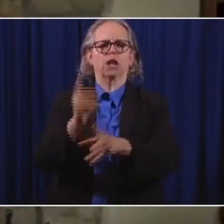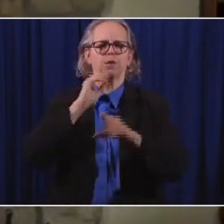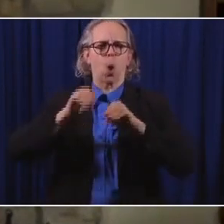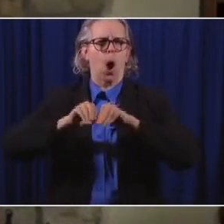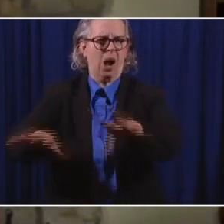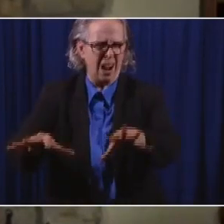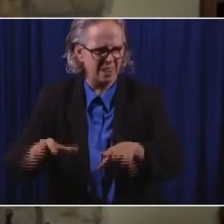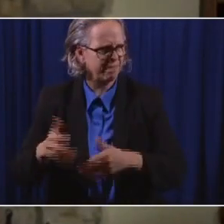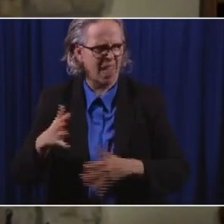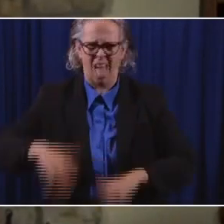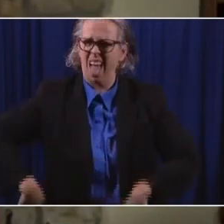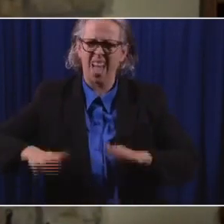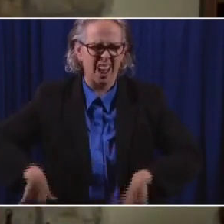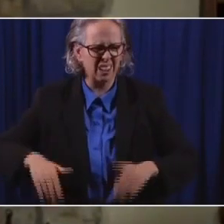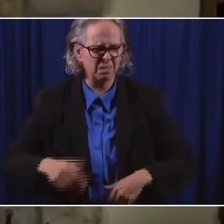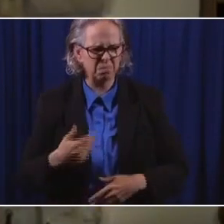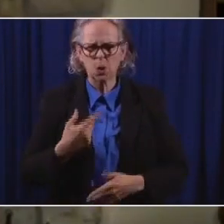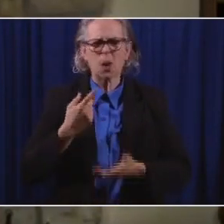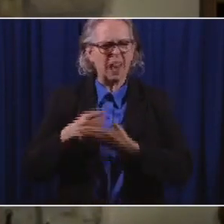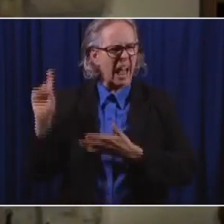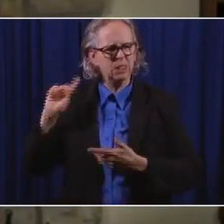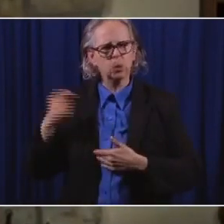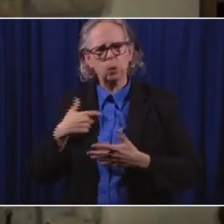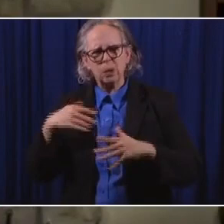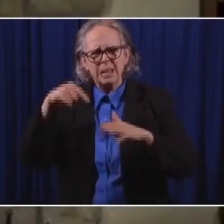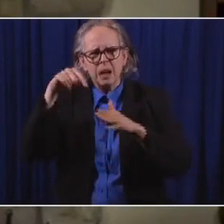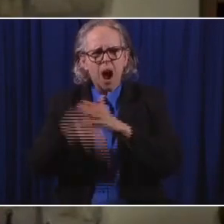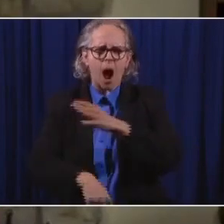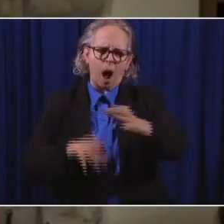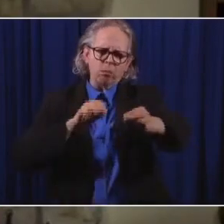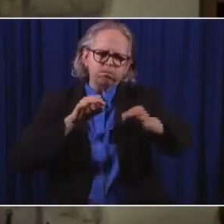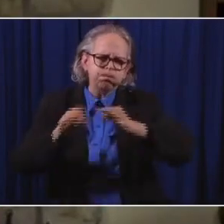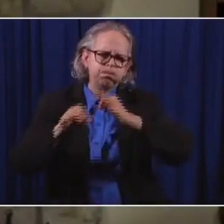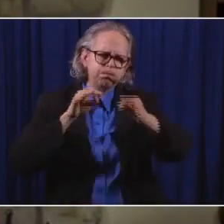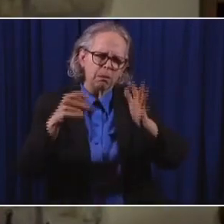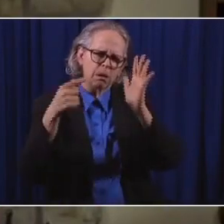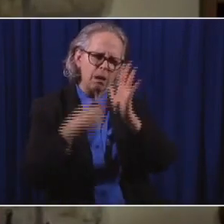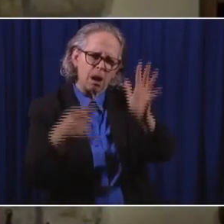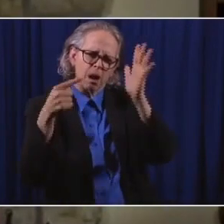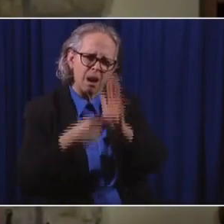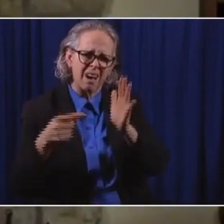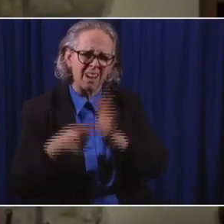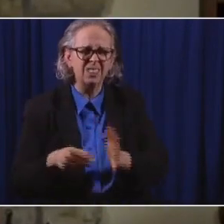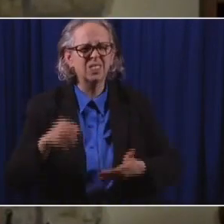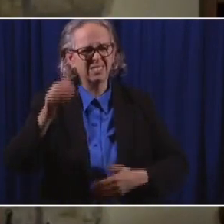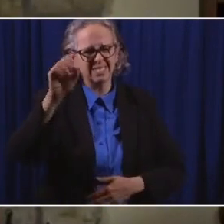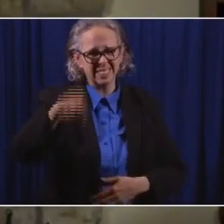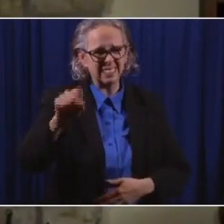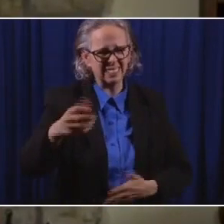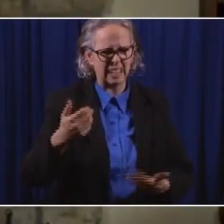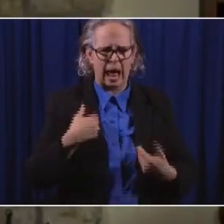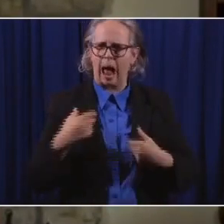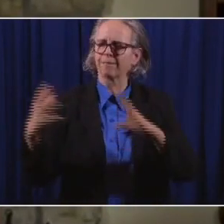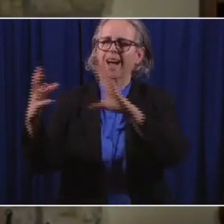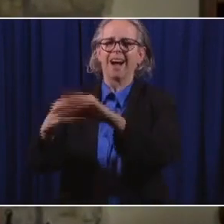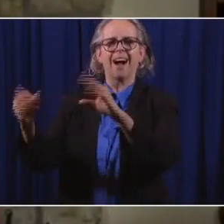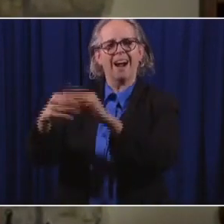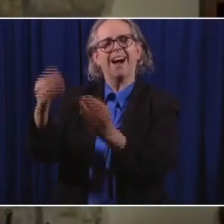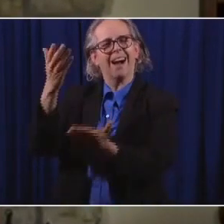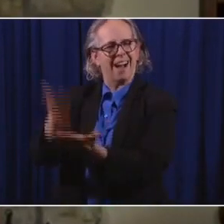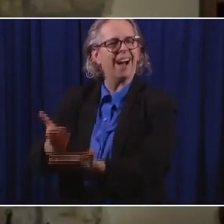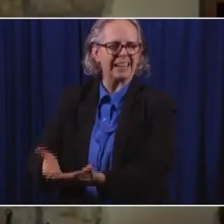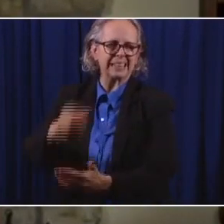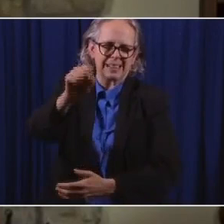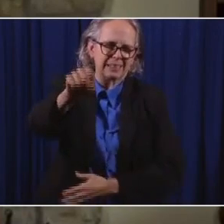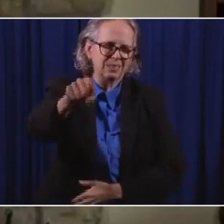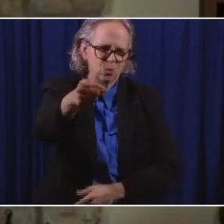week exactly, what we have. We have anecdotal notes that are coming in from tracers. And so